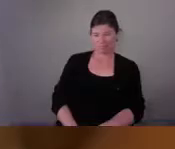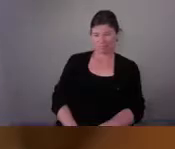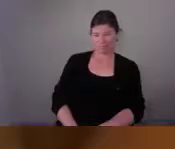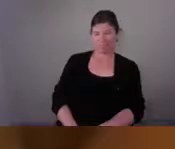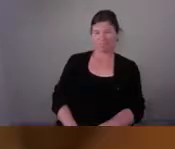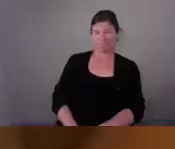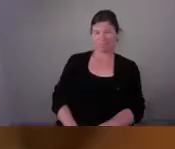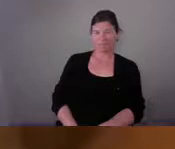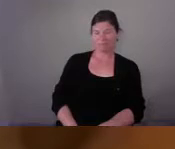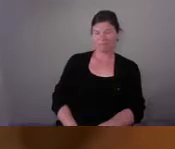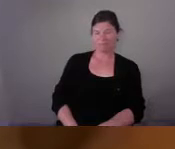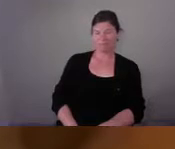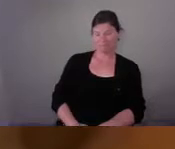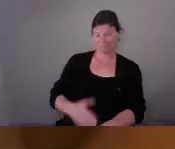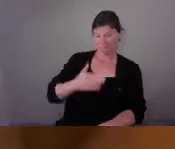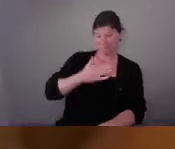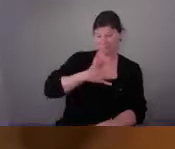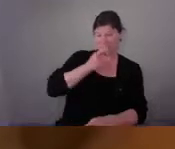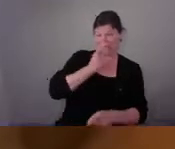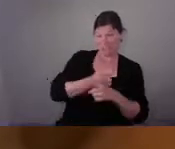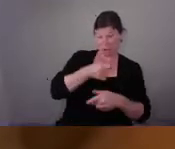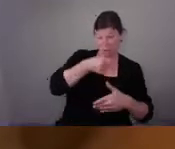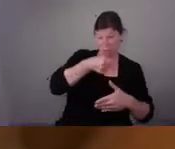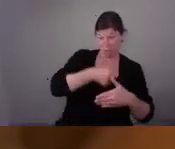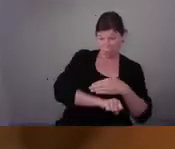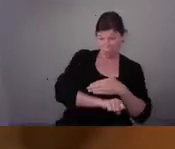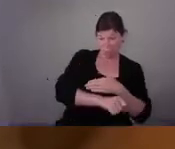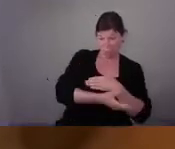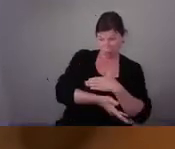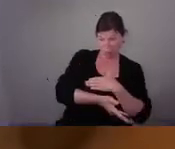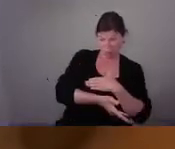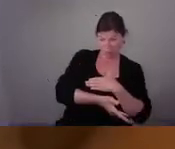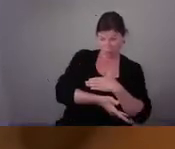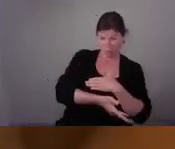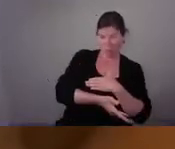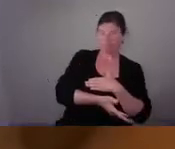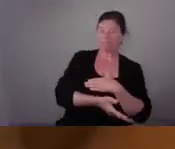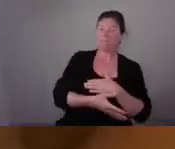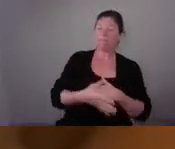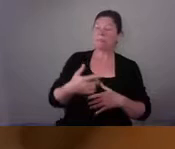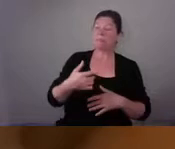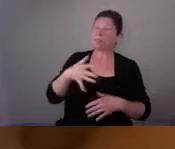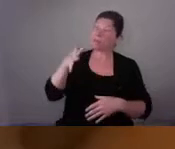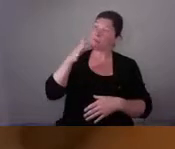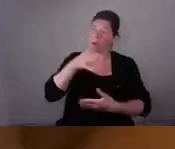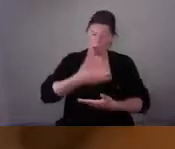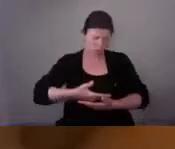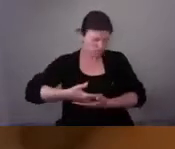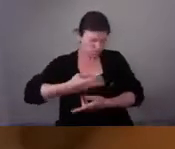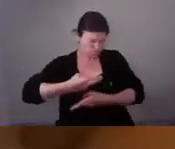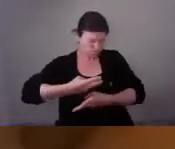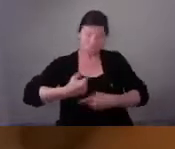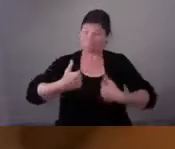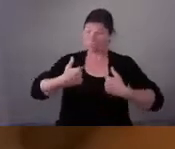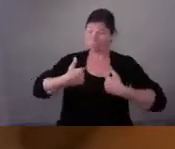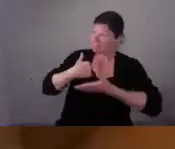With doing more and I would help my